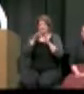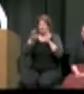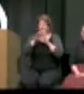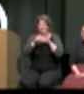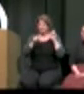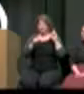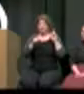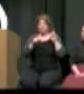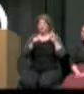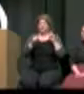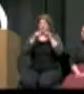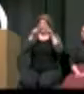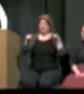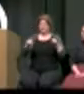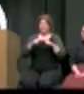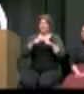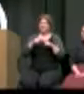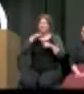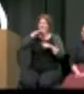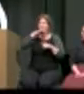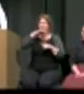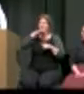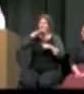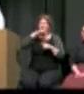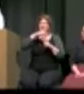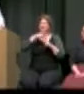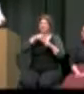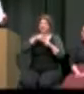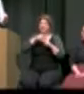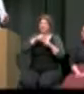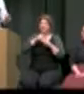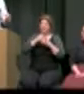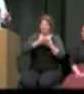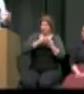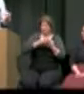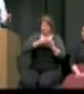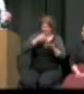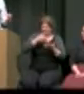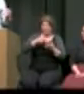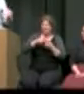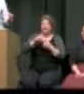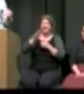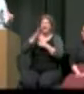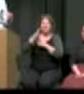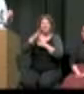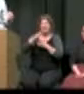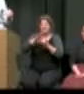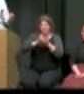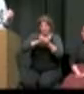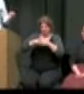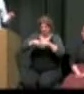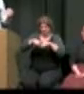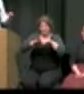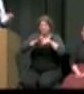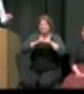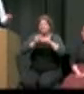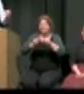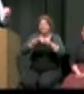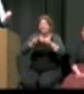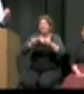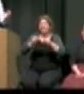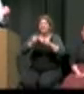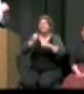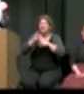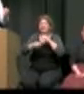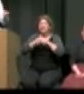that is a picture of some of the debris that came off the screen, and the leaf matting is just, decomposed over years and years,